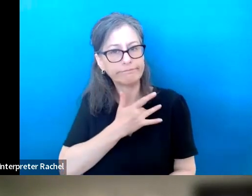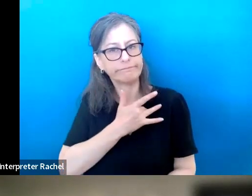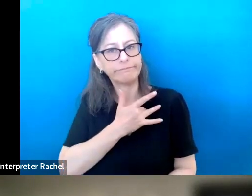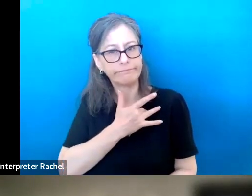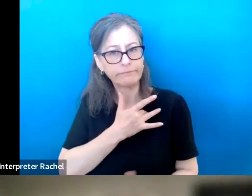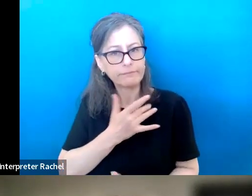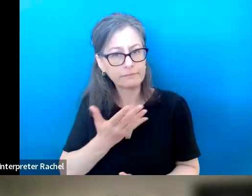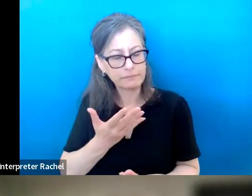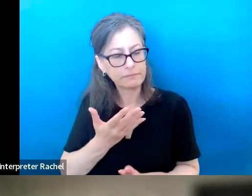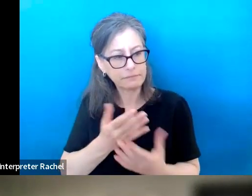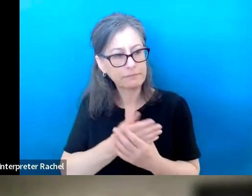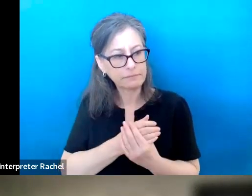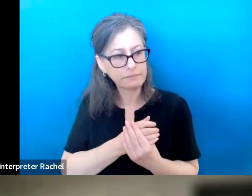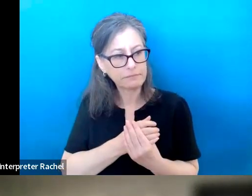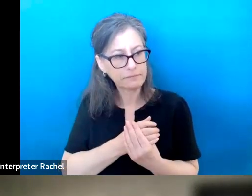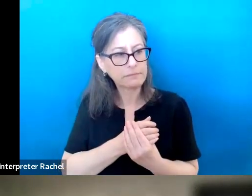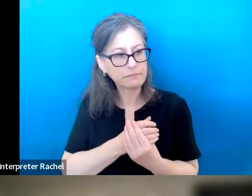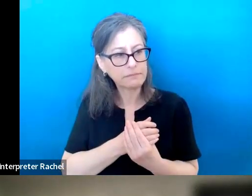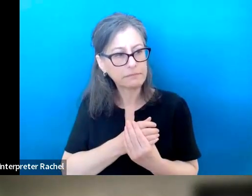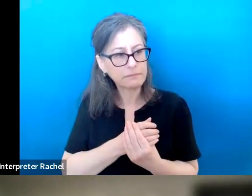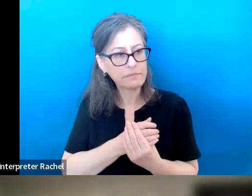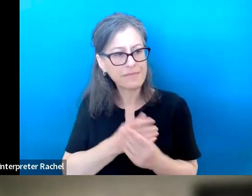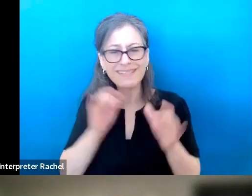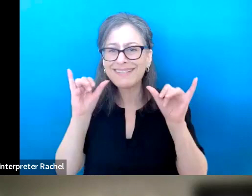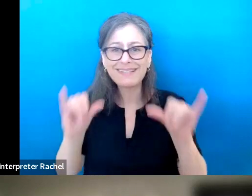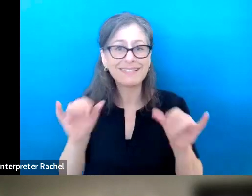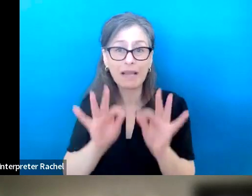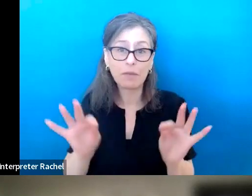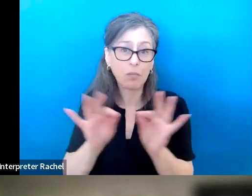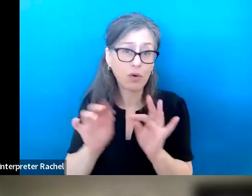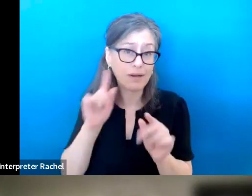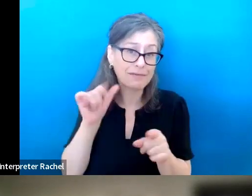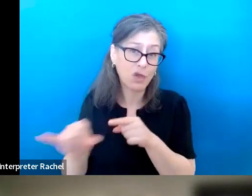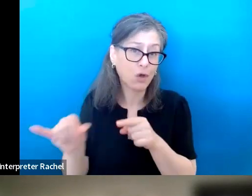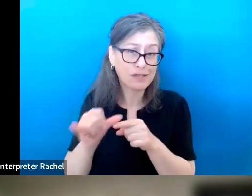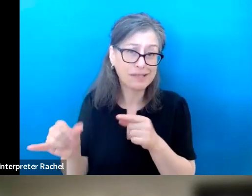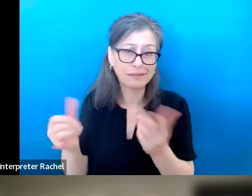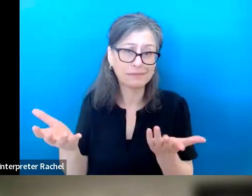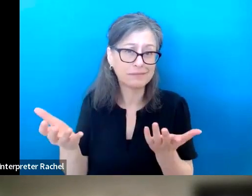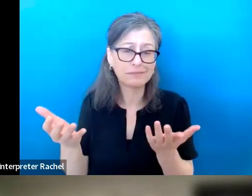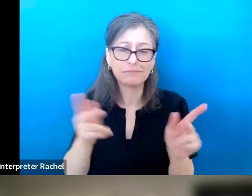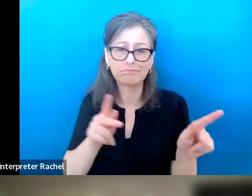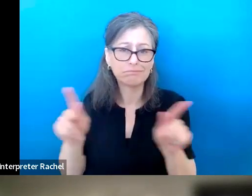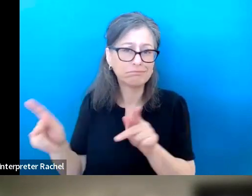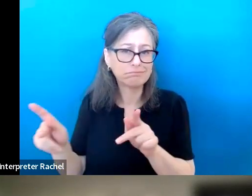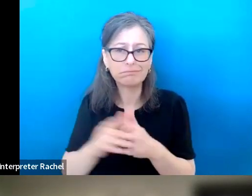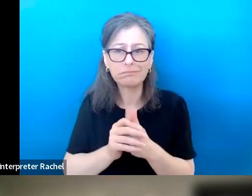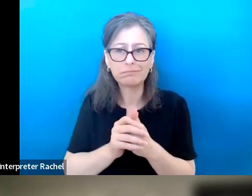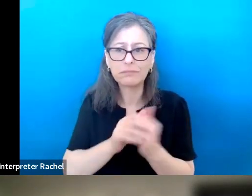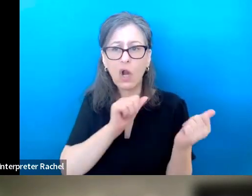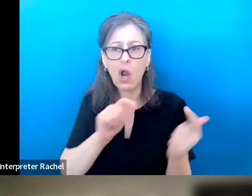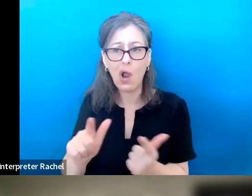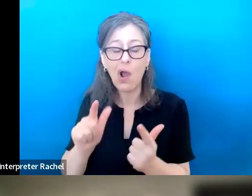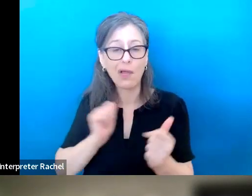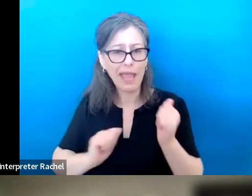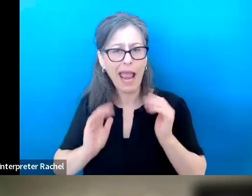moments that are as important to me as getting the swearing right. And everybody, all the actors, you know, they all